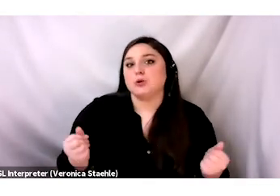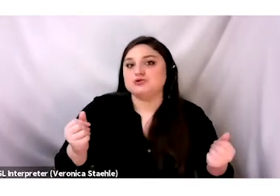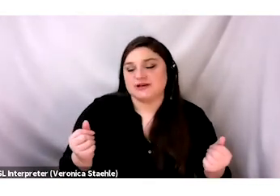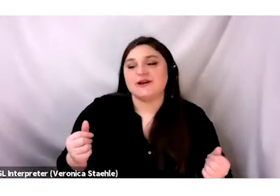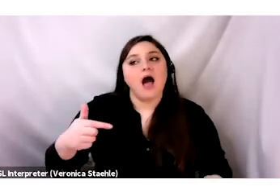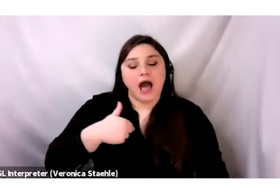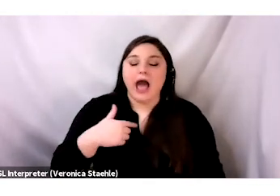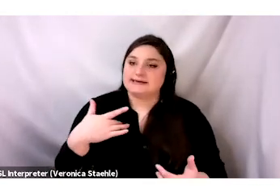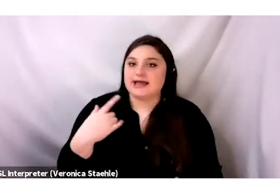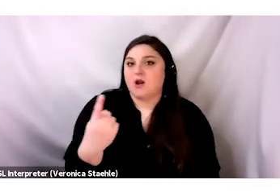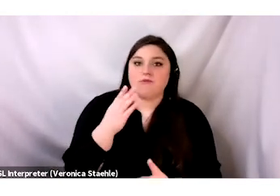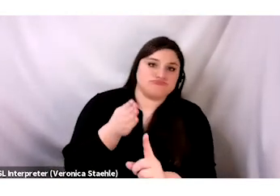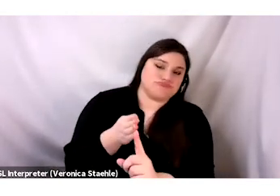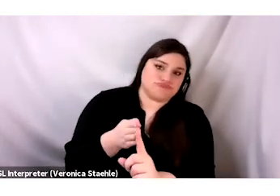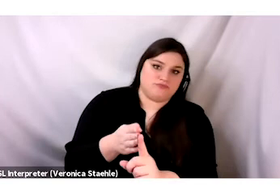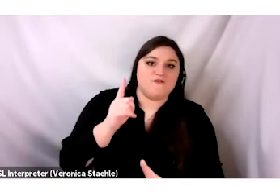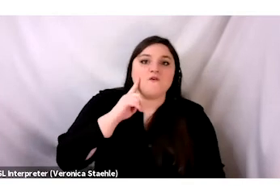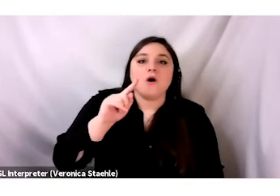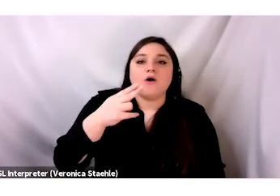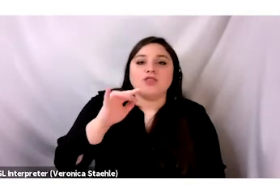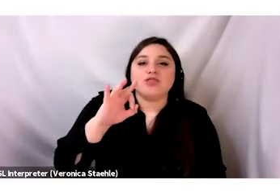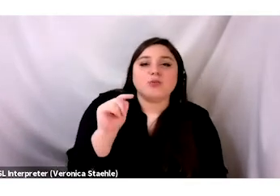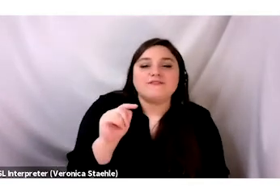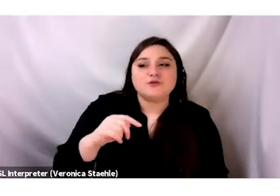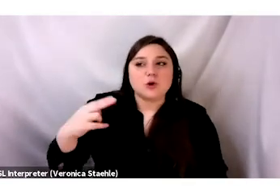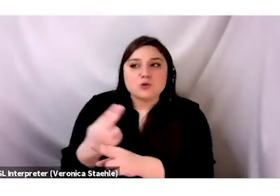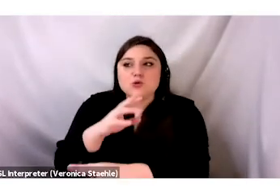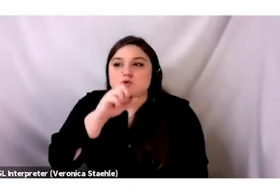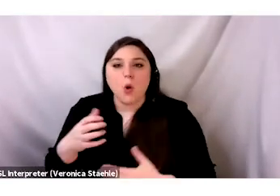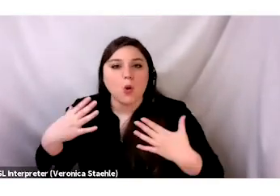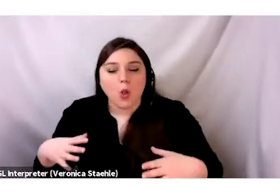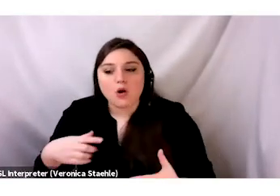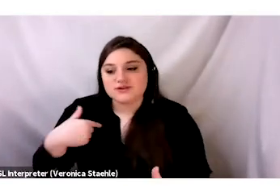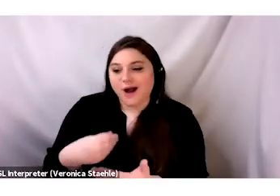secondhand. And I think by sort of removing ourselves from